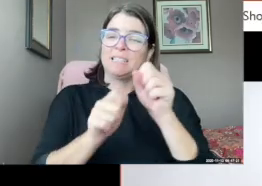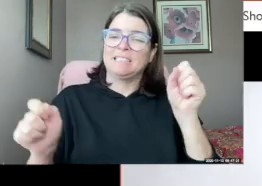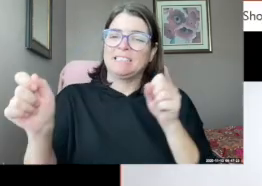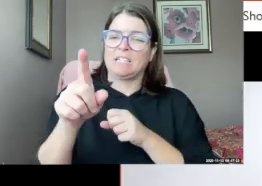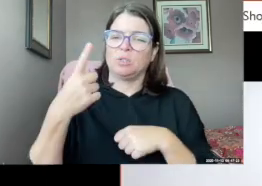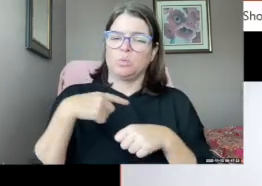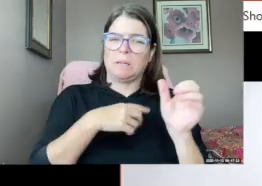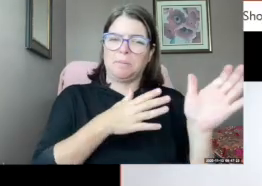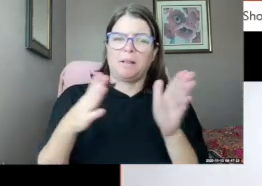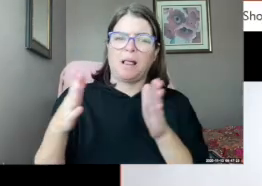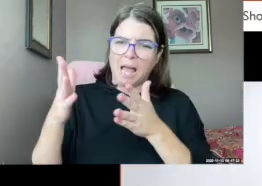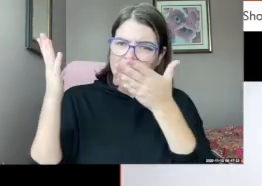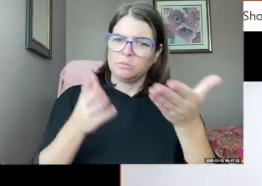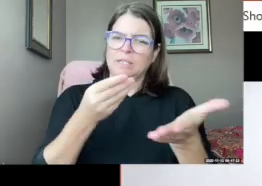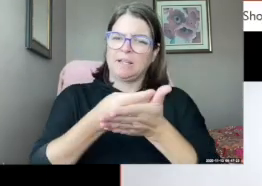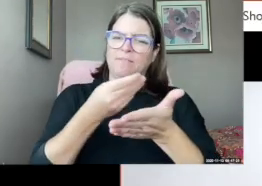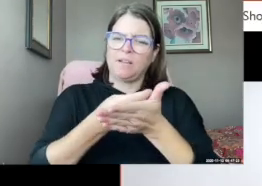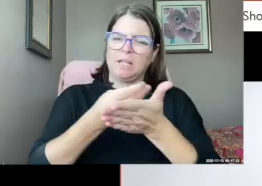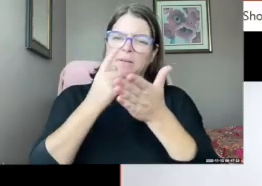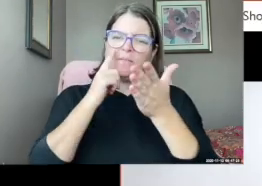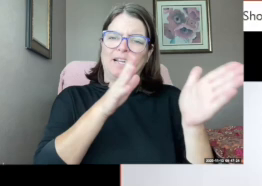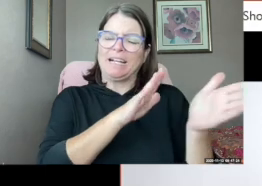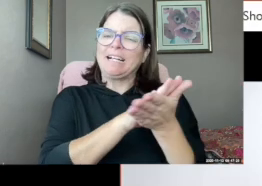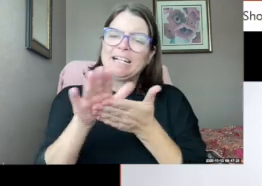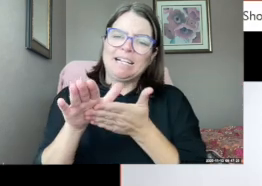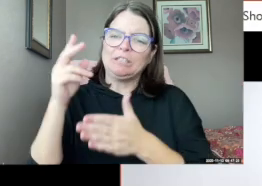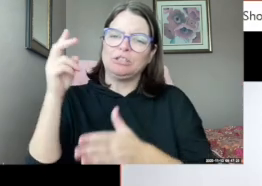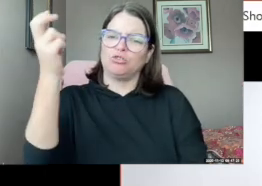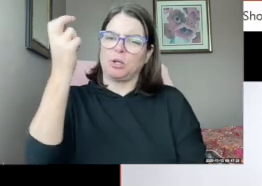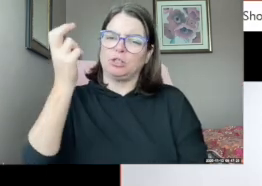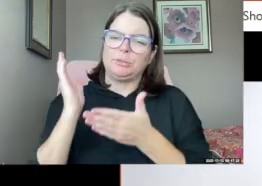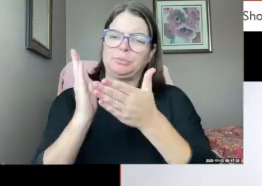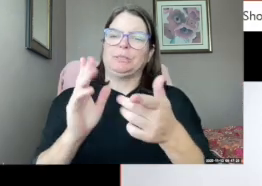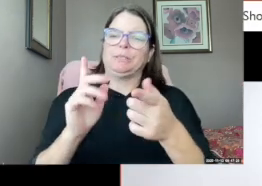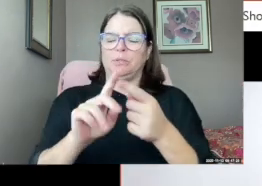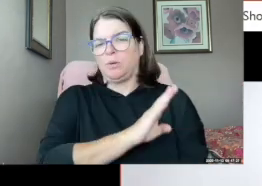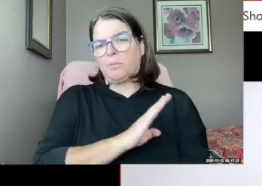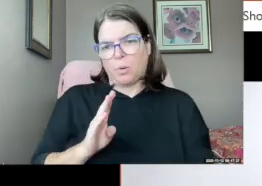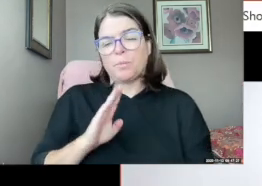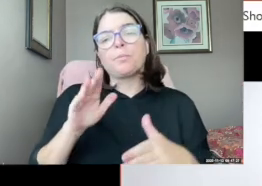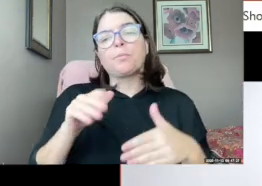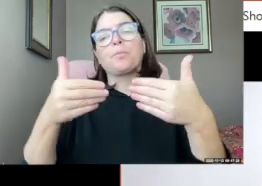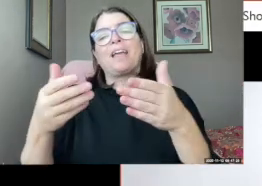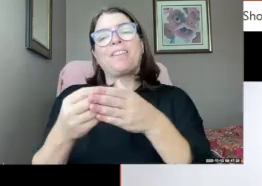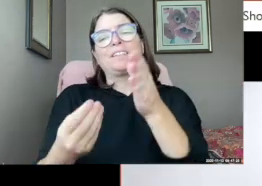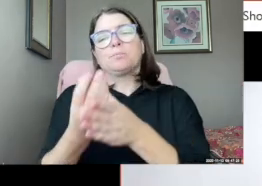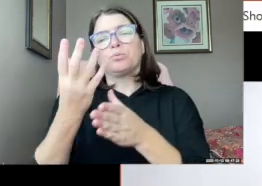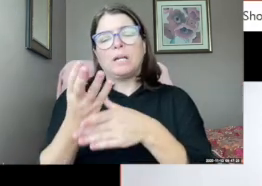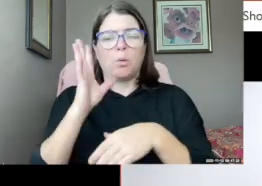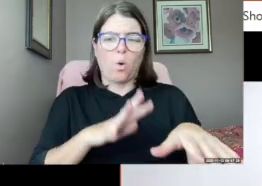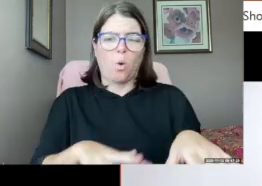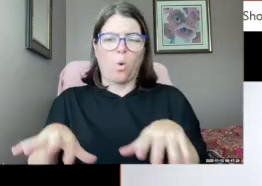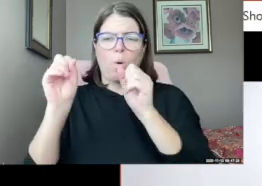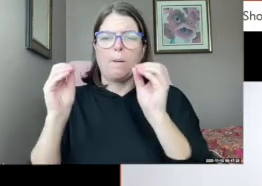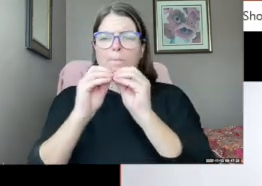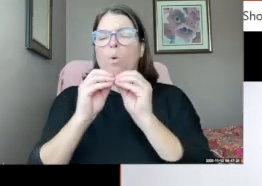plan to bring a funding plan for clean transportation to the board. Then in the spring, we'll hold more public